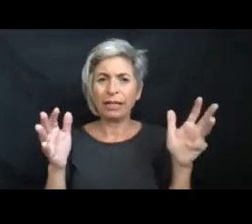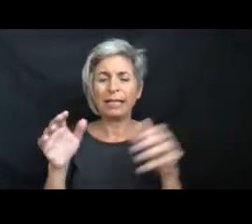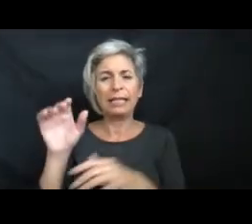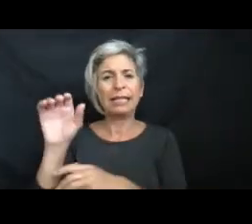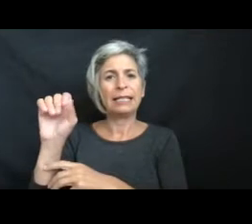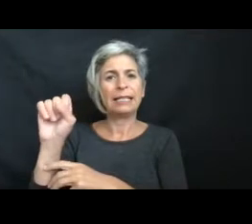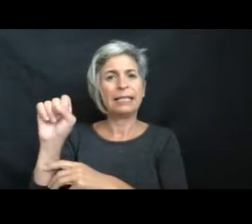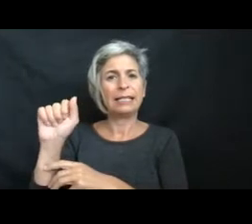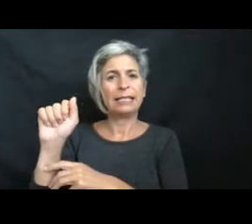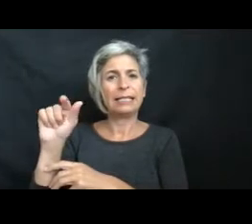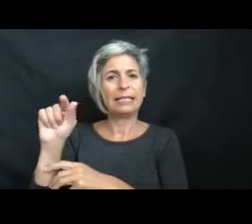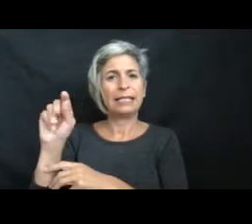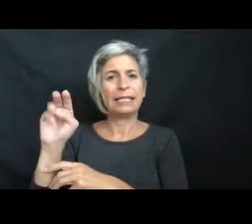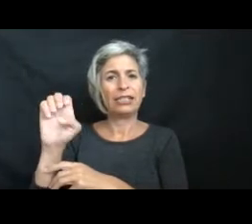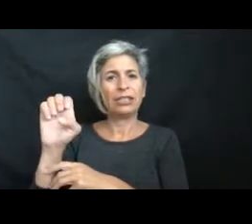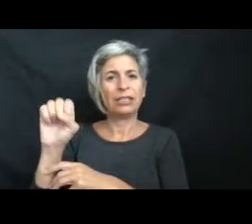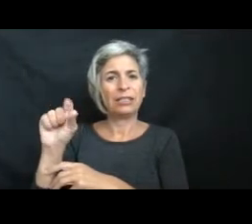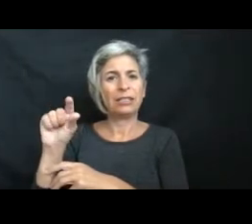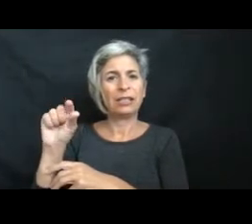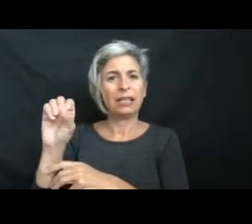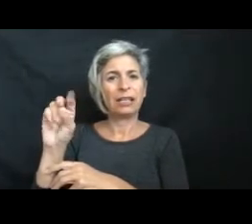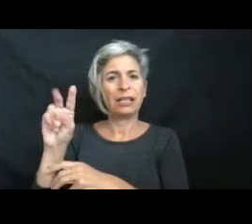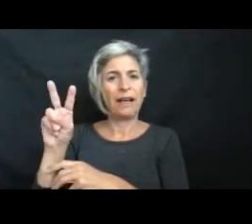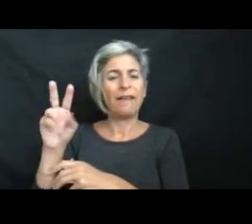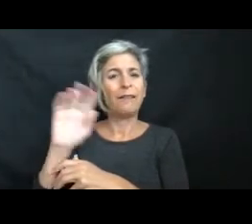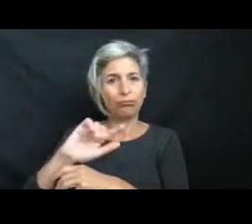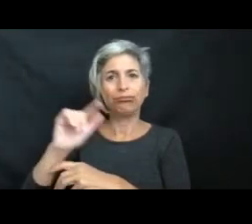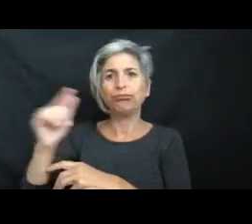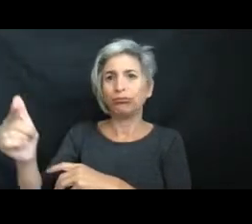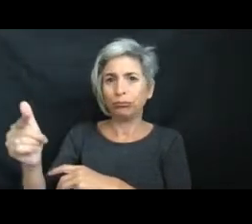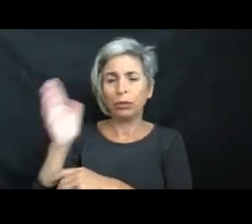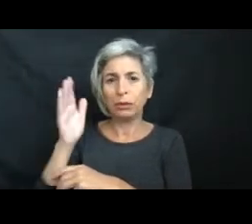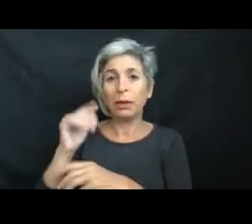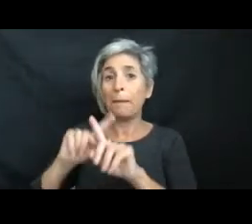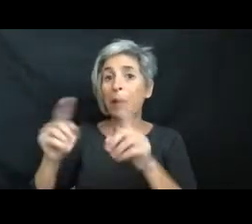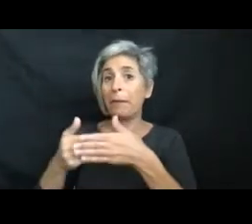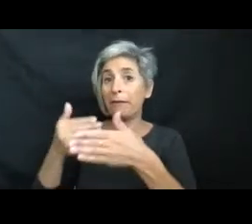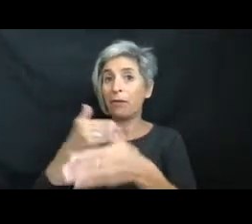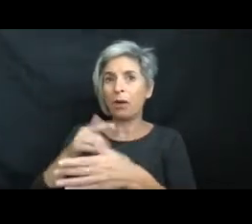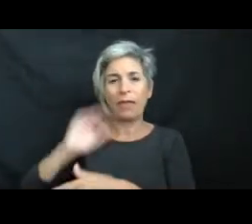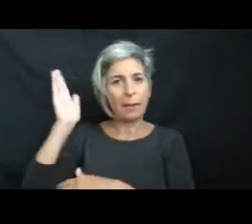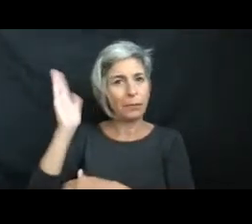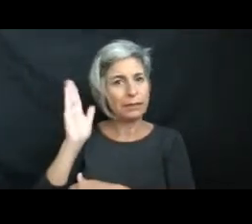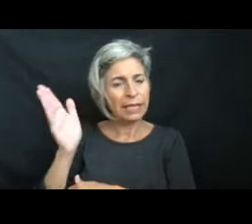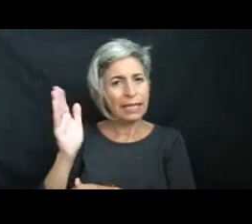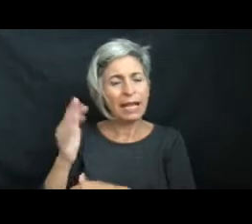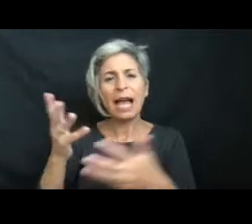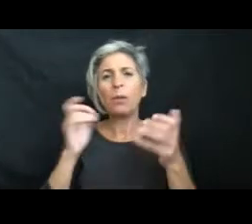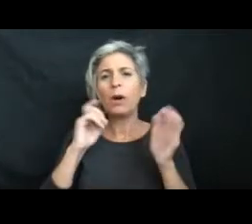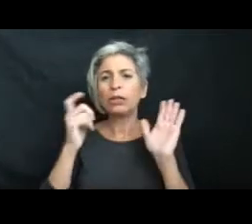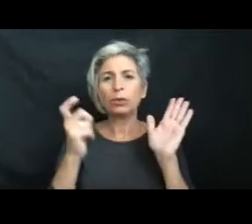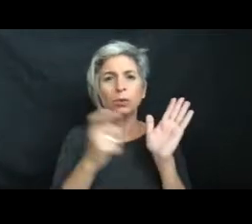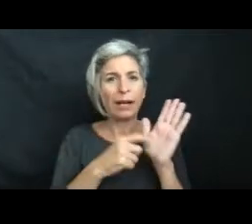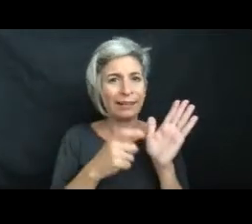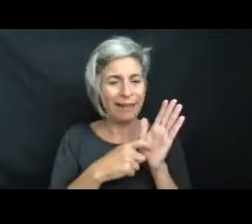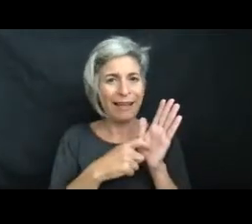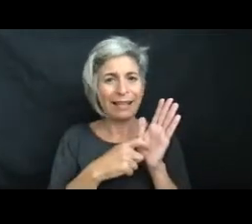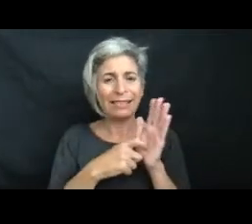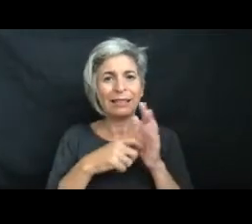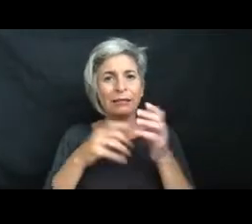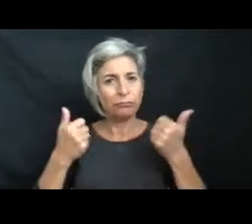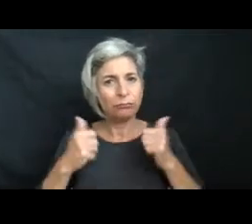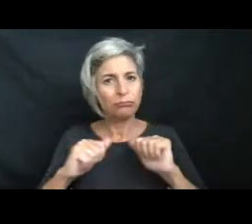SagesGov, well, I'm going to be passing the baton over to them. But before I do so, I definitely want to recognize the efforts